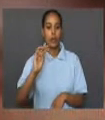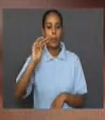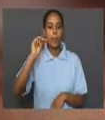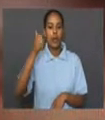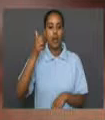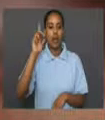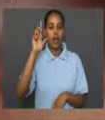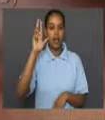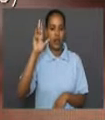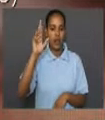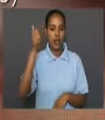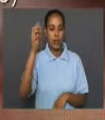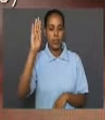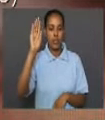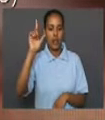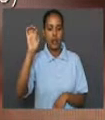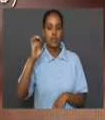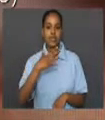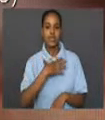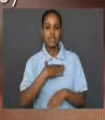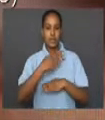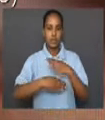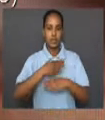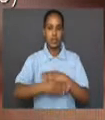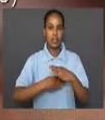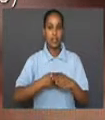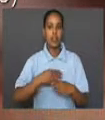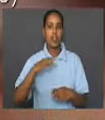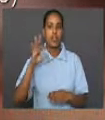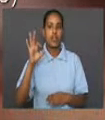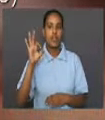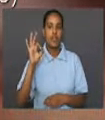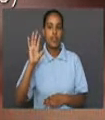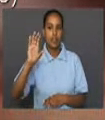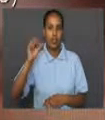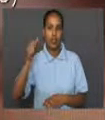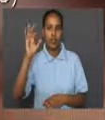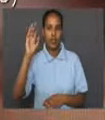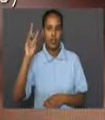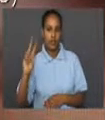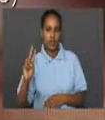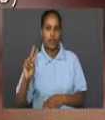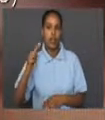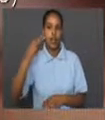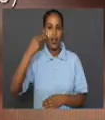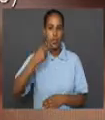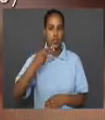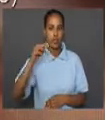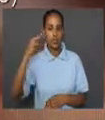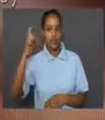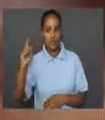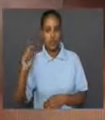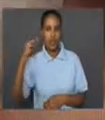marble, dolomite, gypsum, fluorite, and